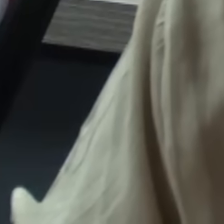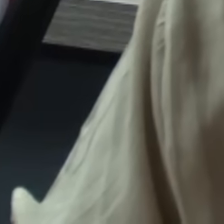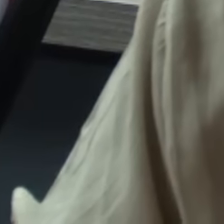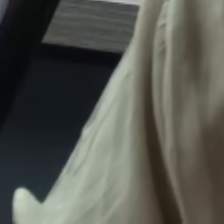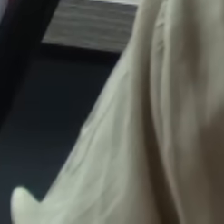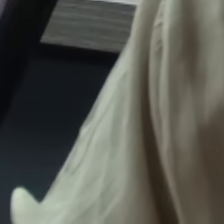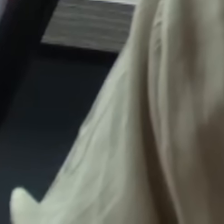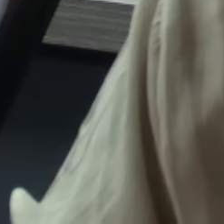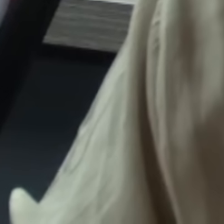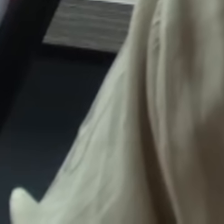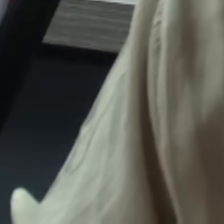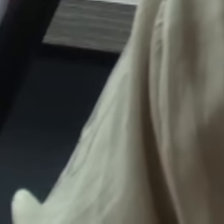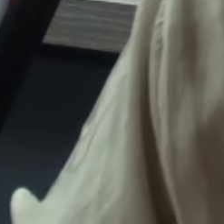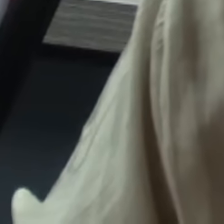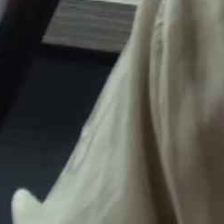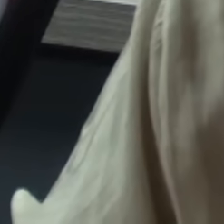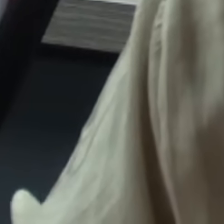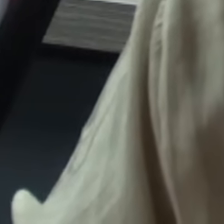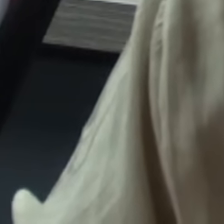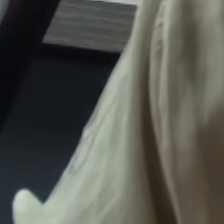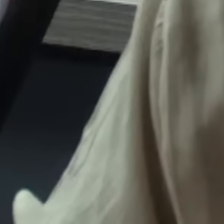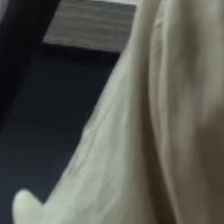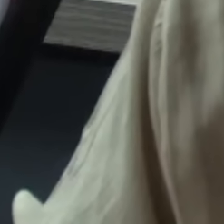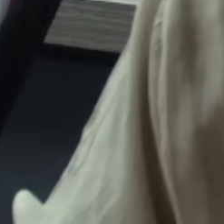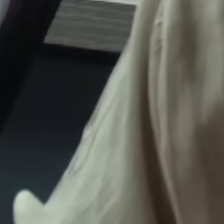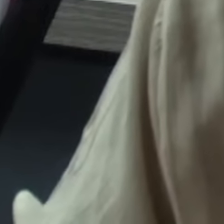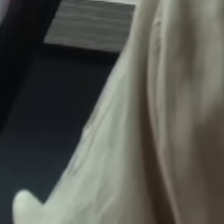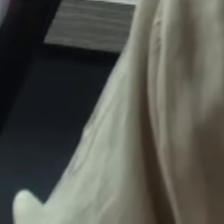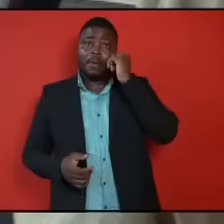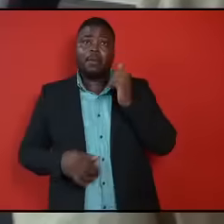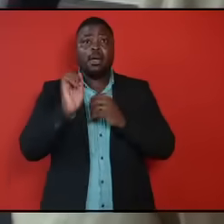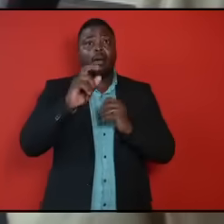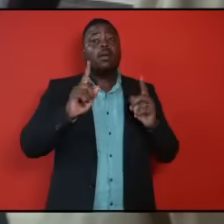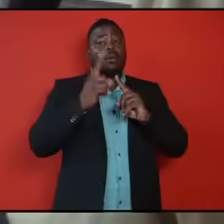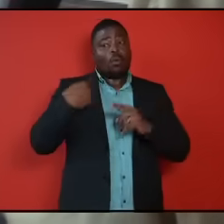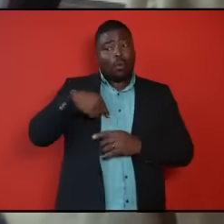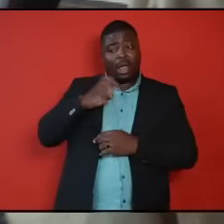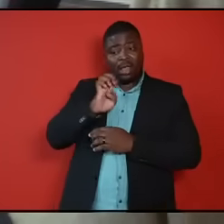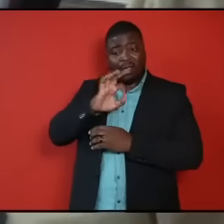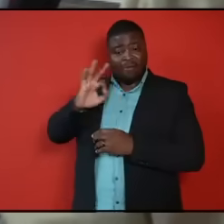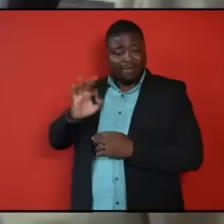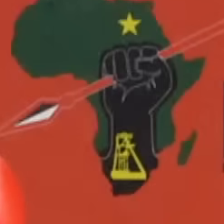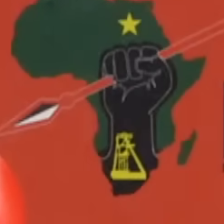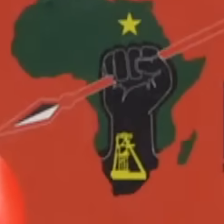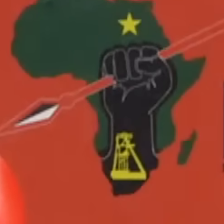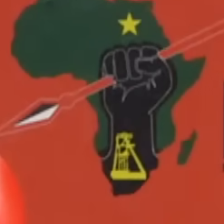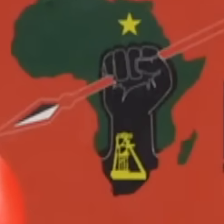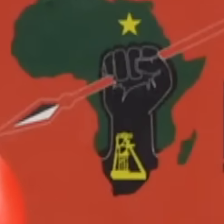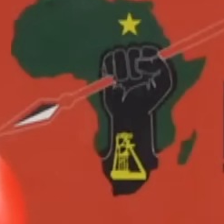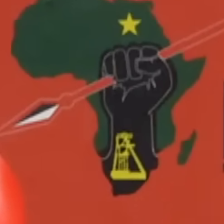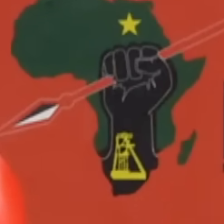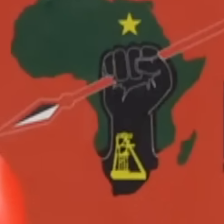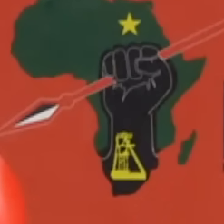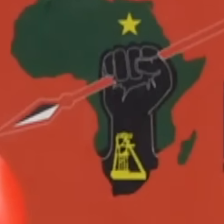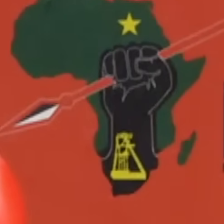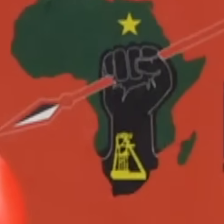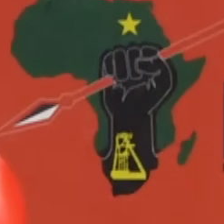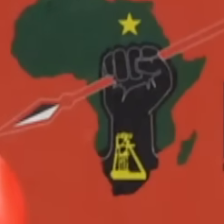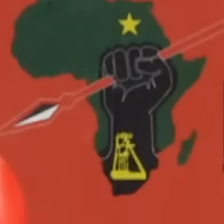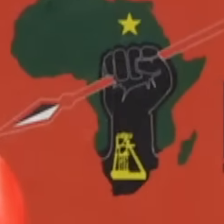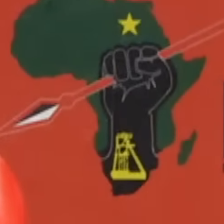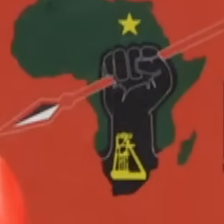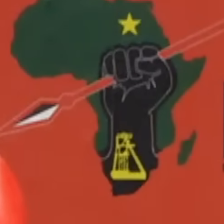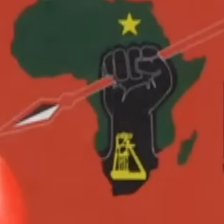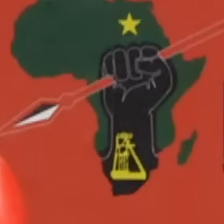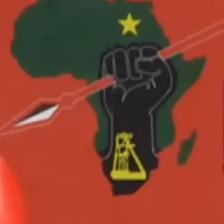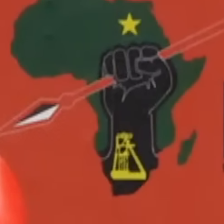vulnerable. The EFF has therefore recommitted itself to strengthening community-based interventions through its branches